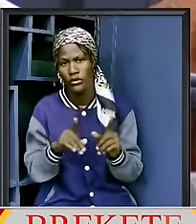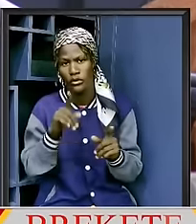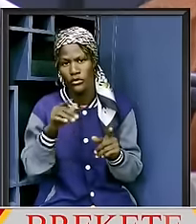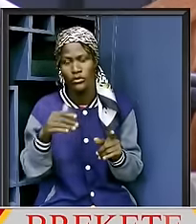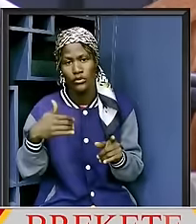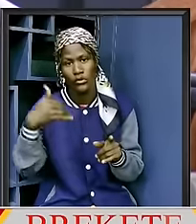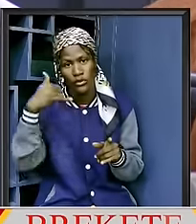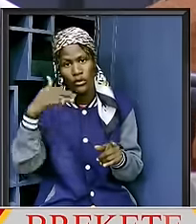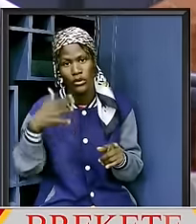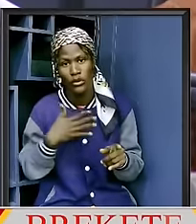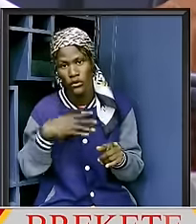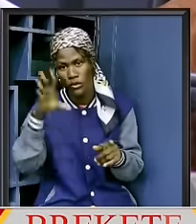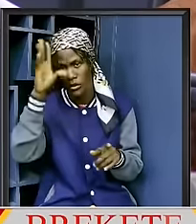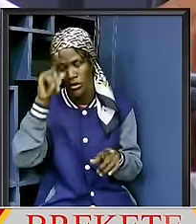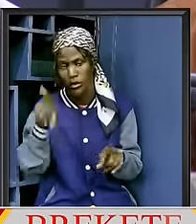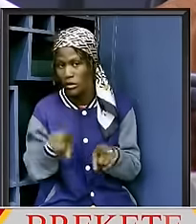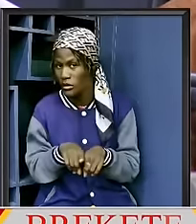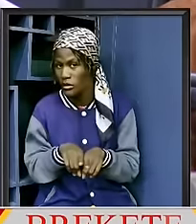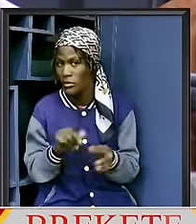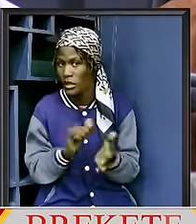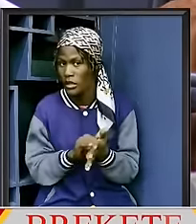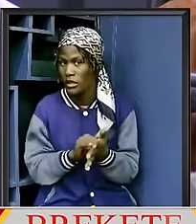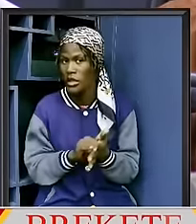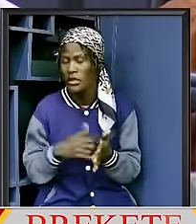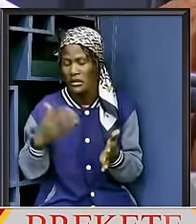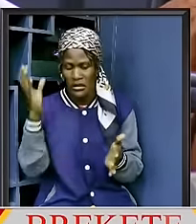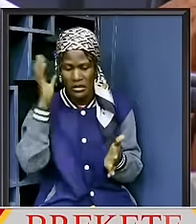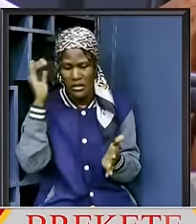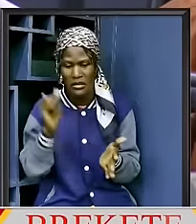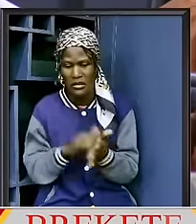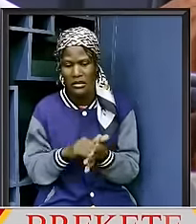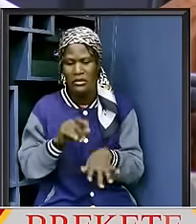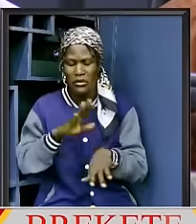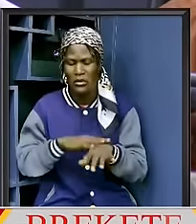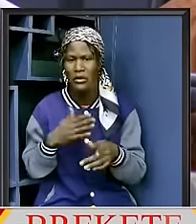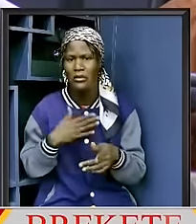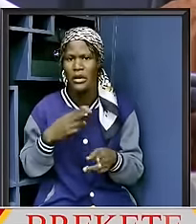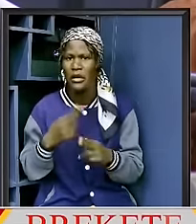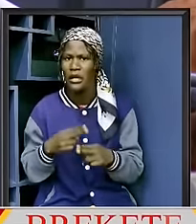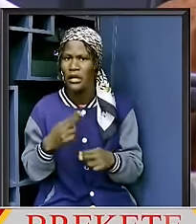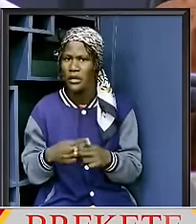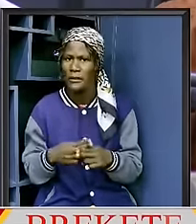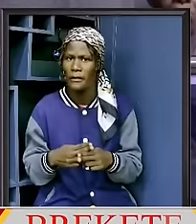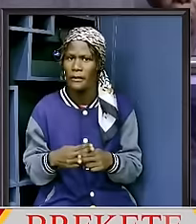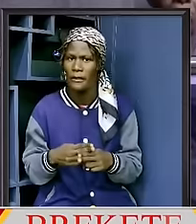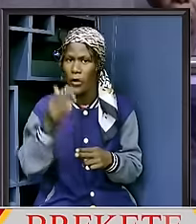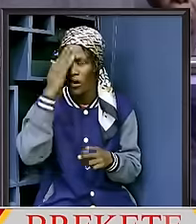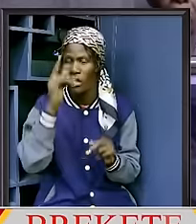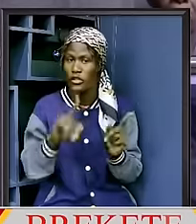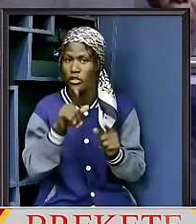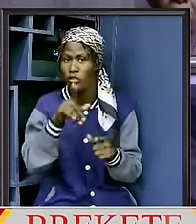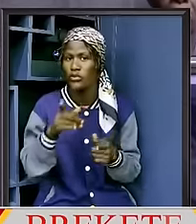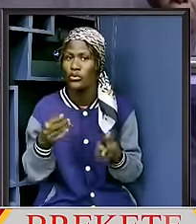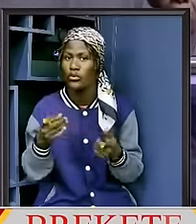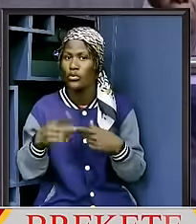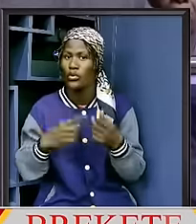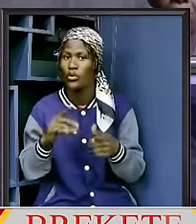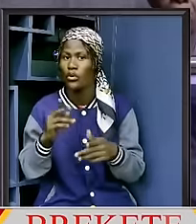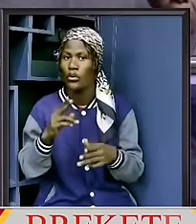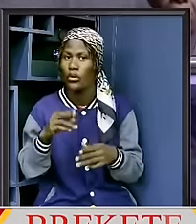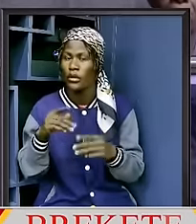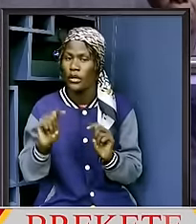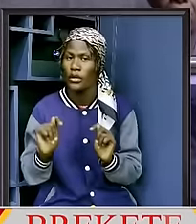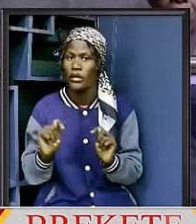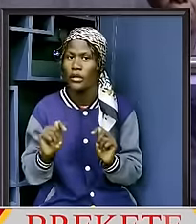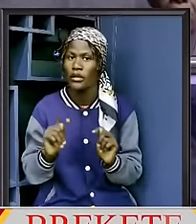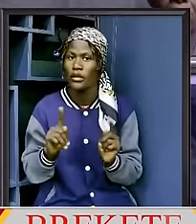my number is not going? Mm-hmm. I had something that they mentioned my name at. So I'm already here. I said, why did you go there? Did they give you appointment? I